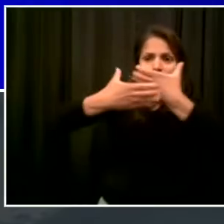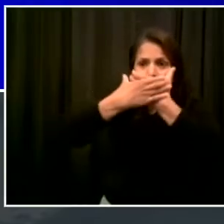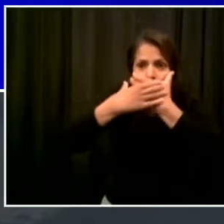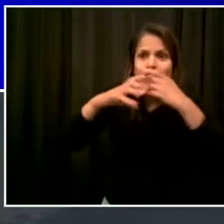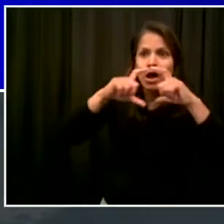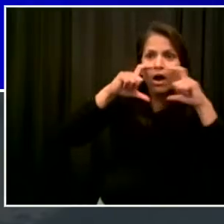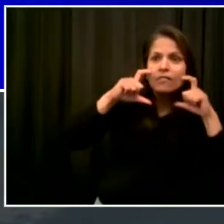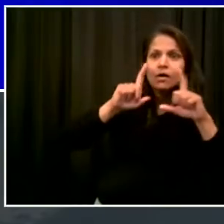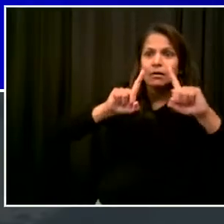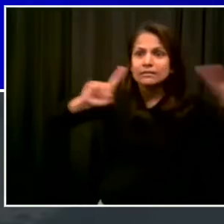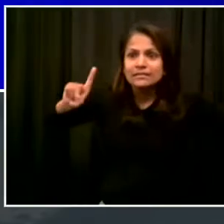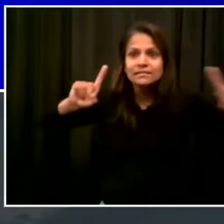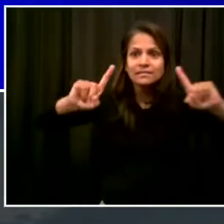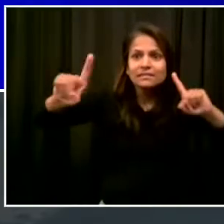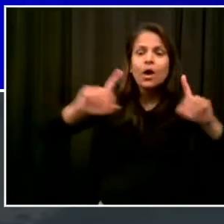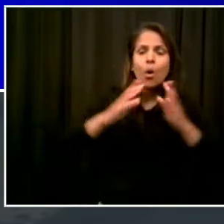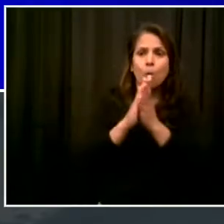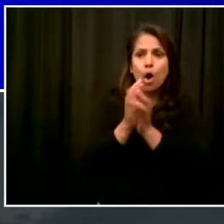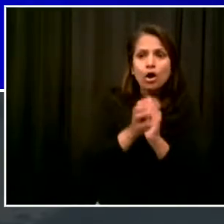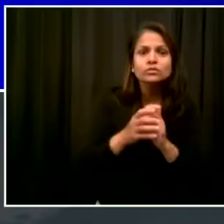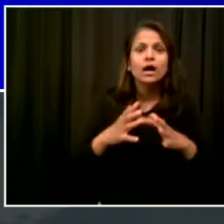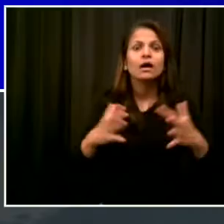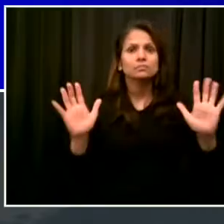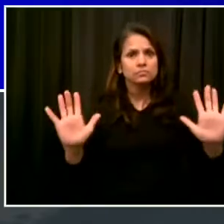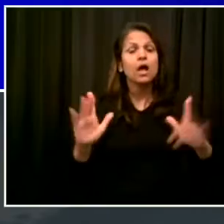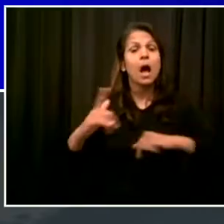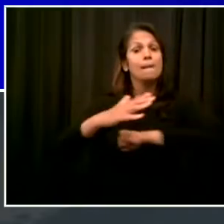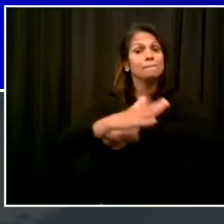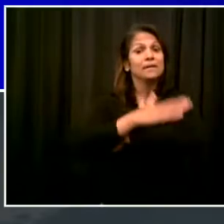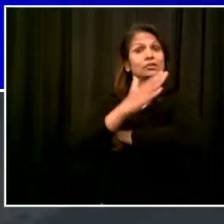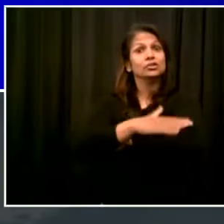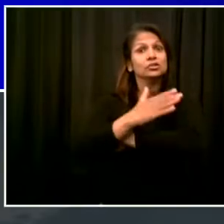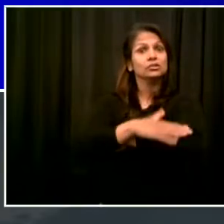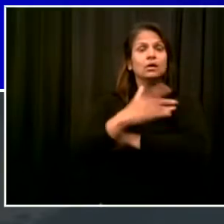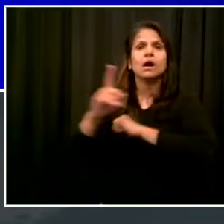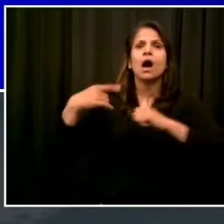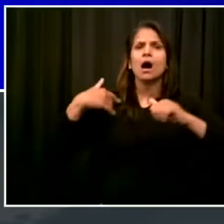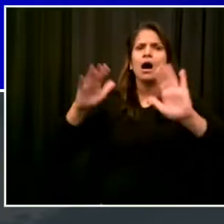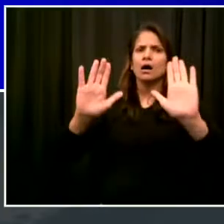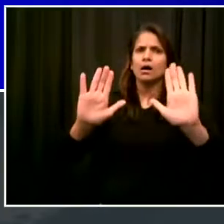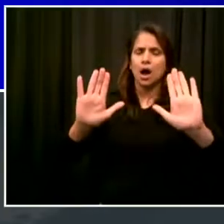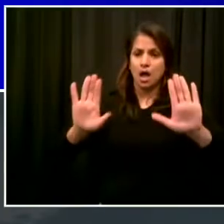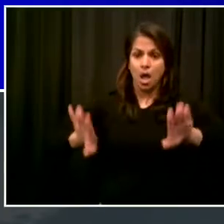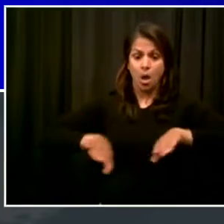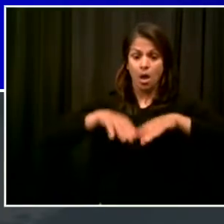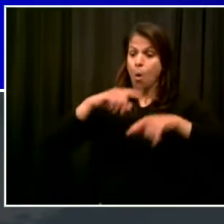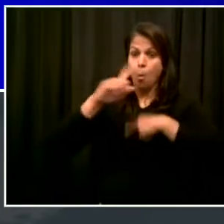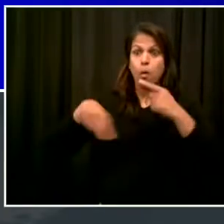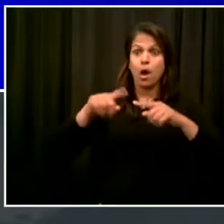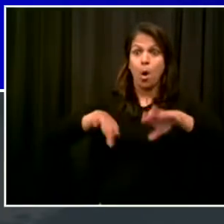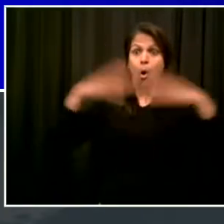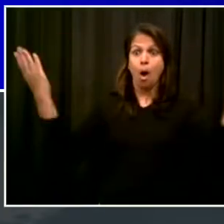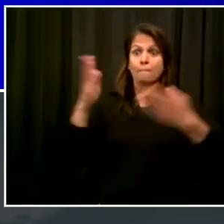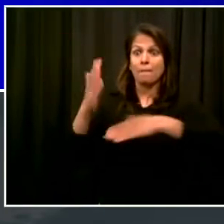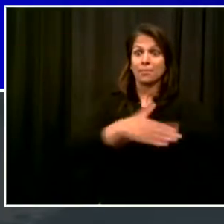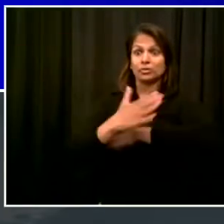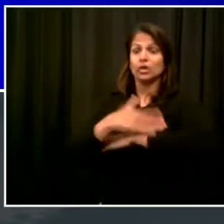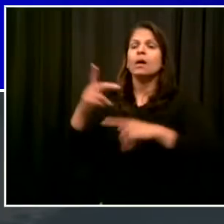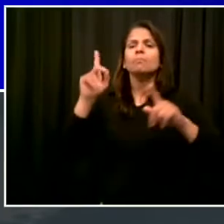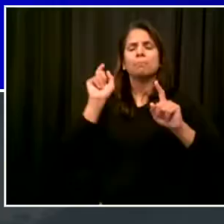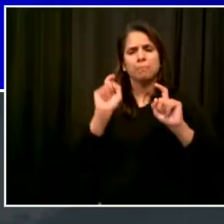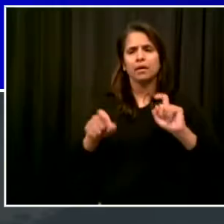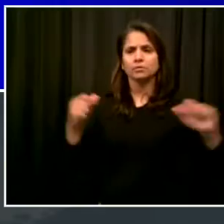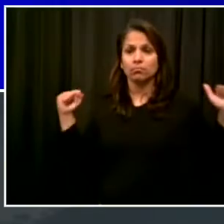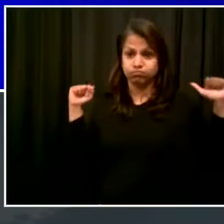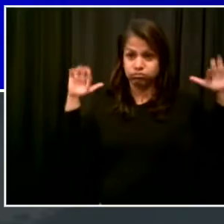have to do this the right way. So there's social distancing still on the beach. There's face covering still on the beach. We got to be smart. The state